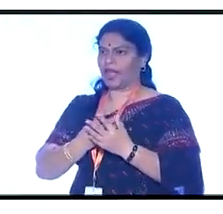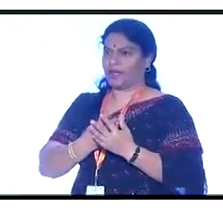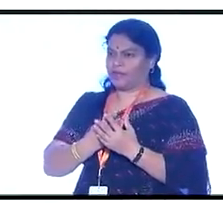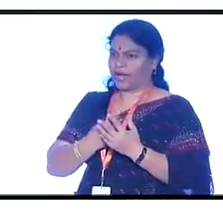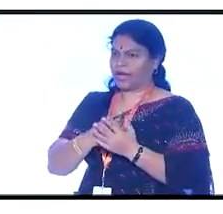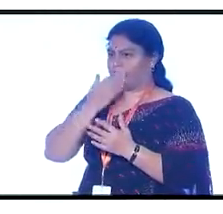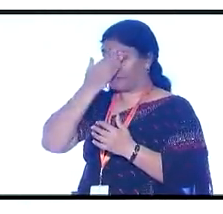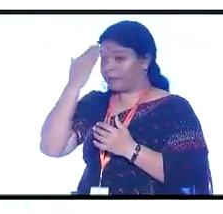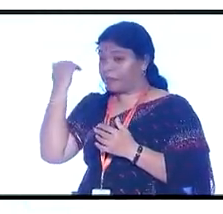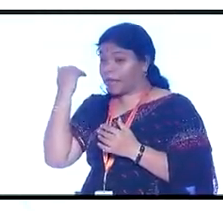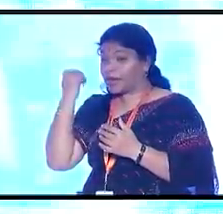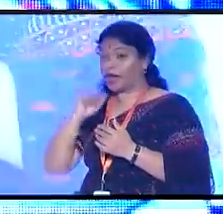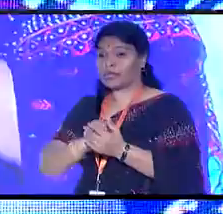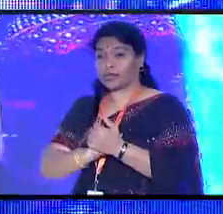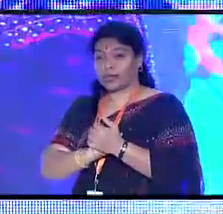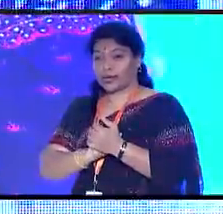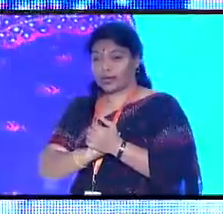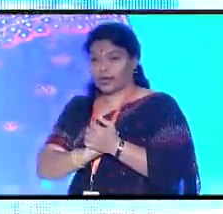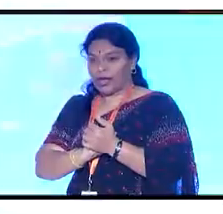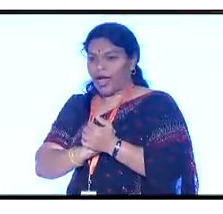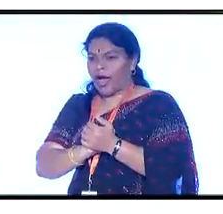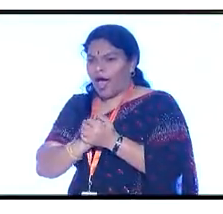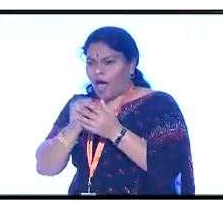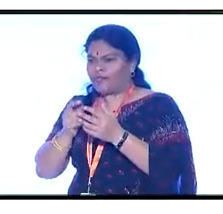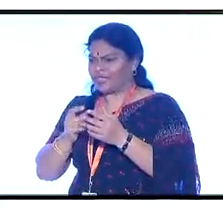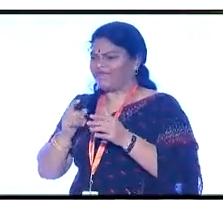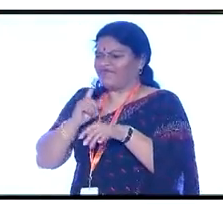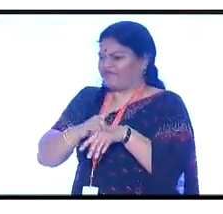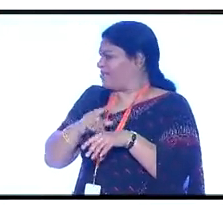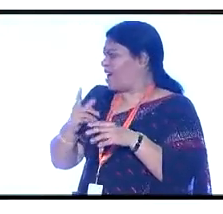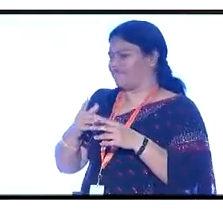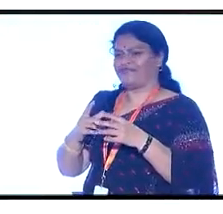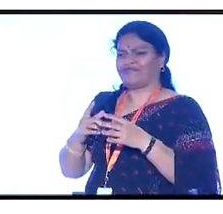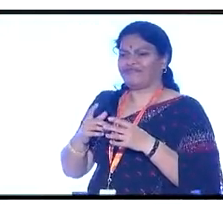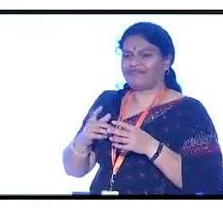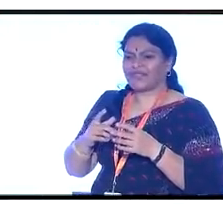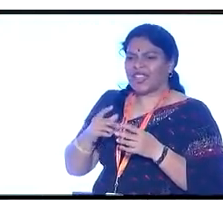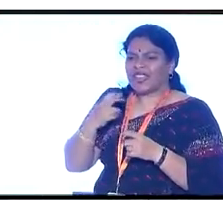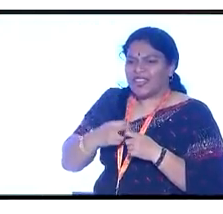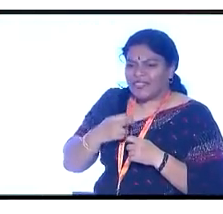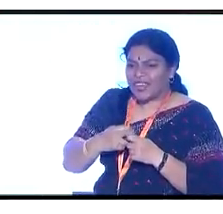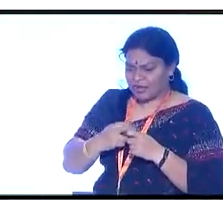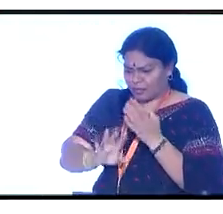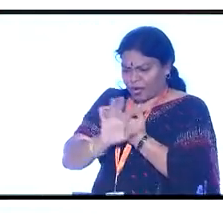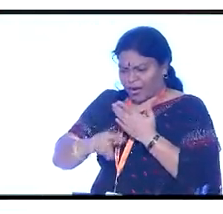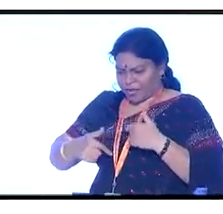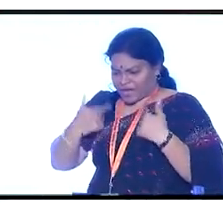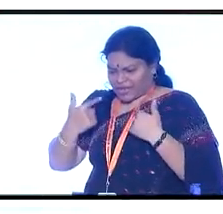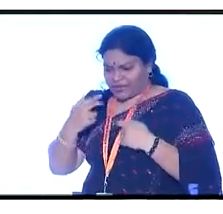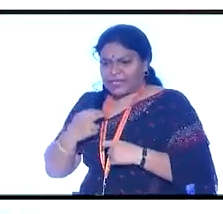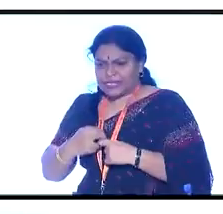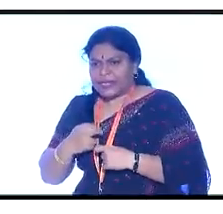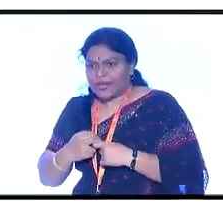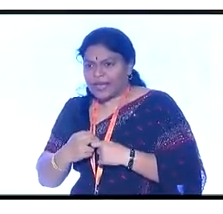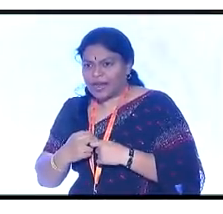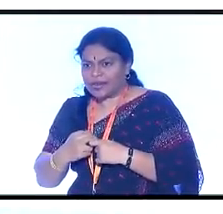was because of the helplessness of the situation that I was in. I couldn't protect myself, and neither could I